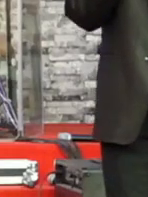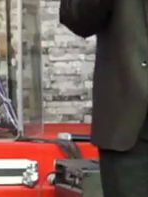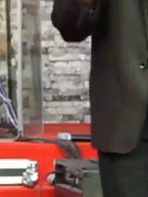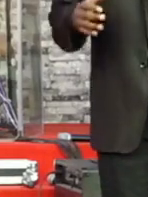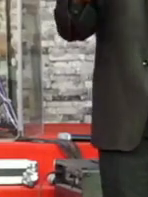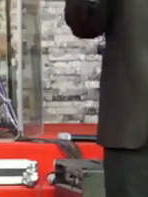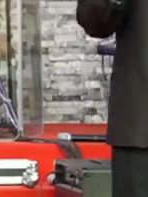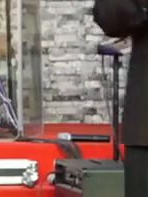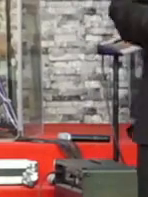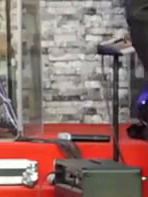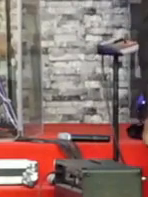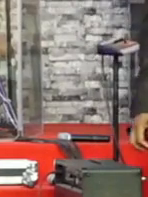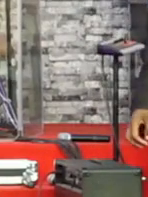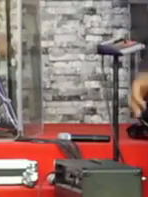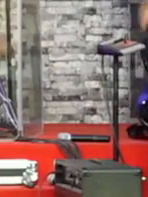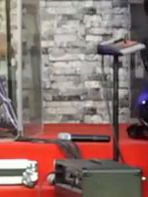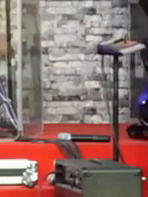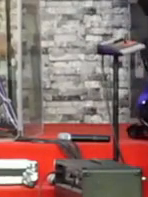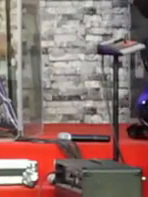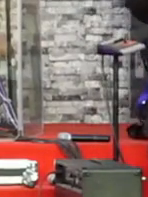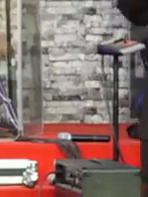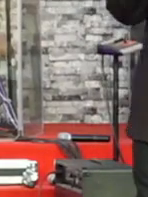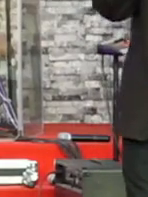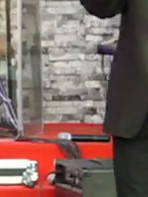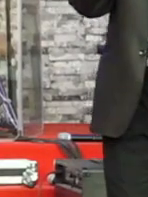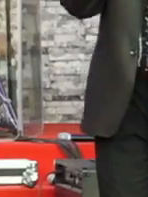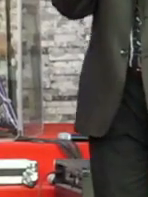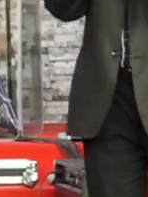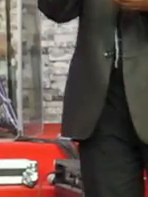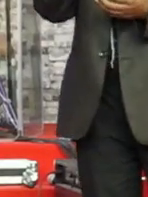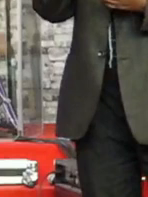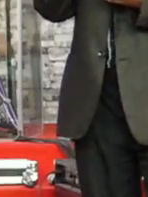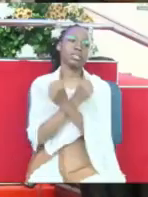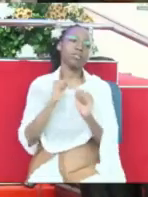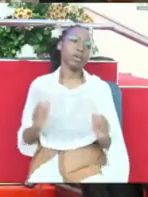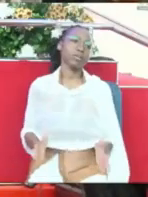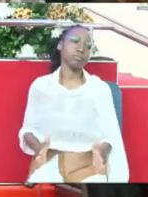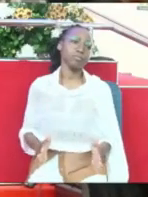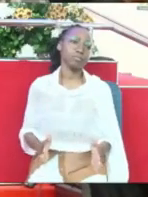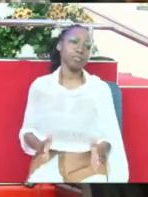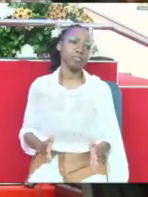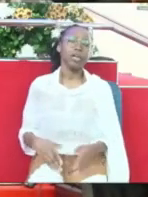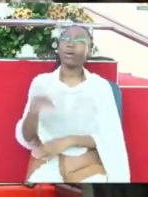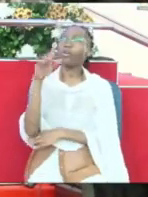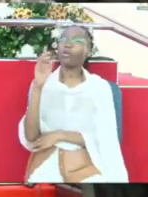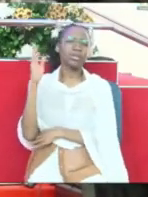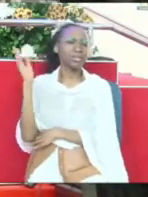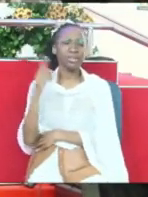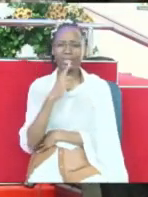him? Have you ever received him as Lord and Savior? The God that I'm talking about